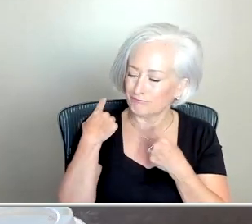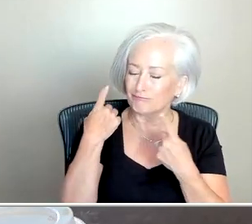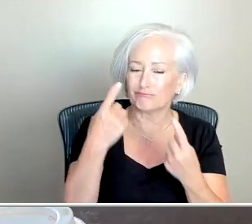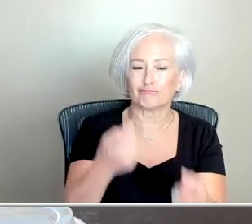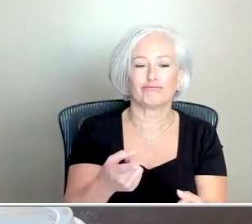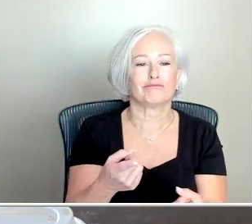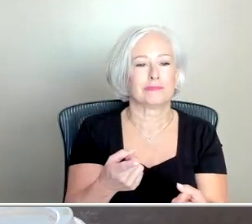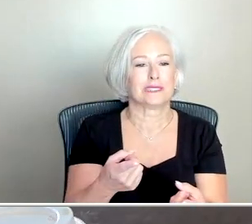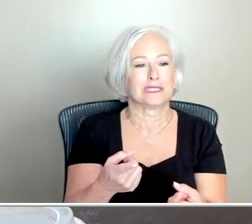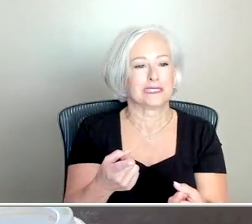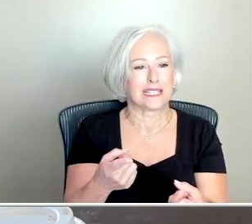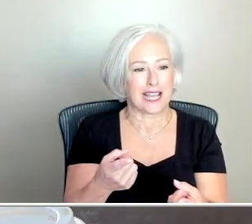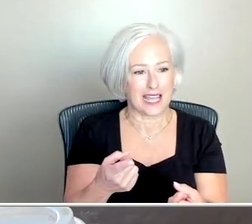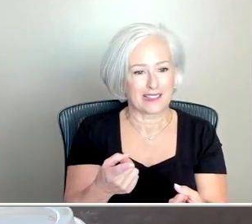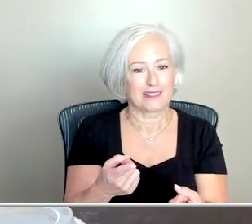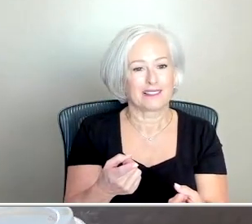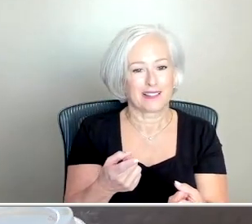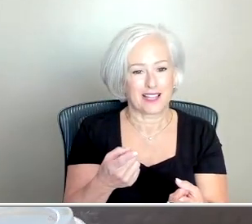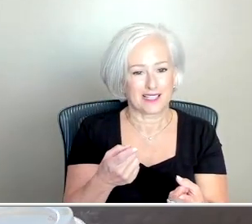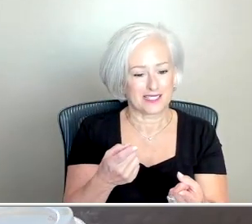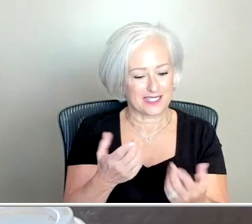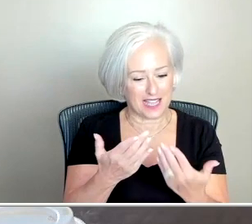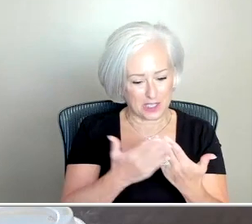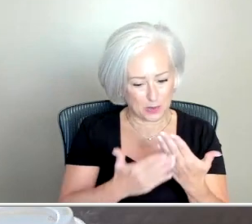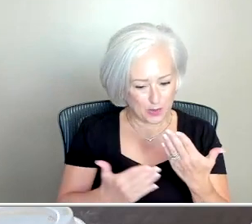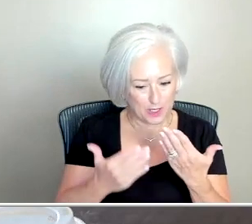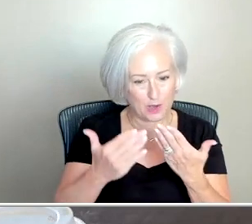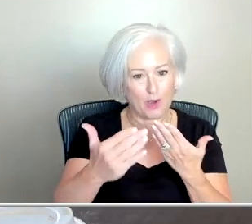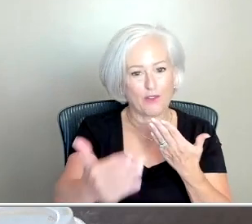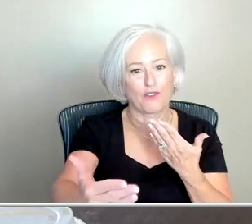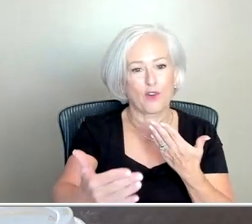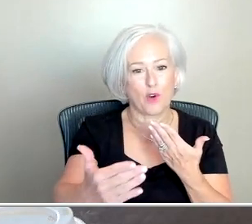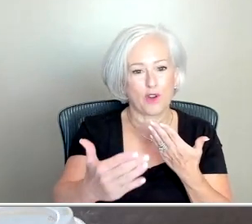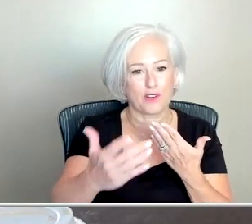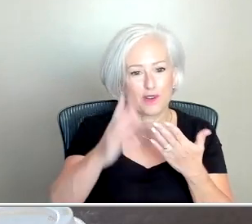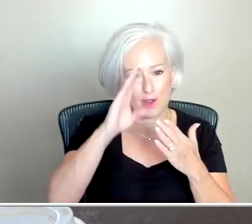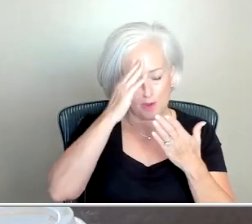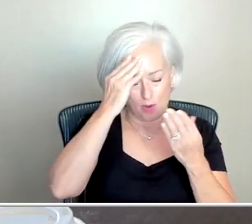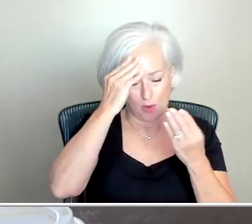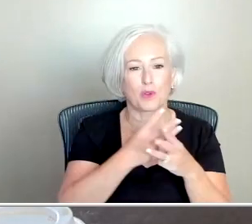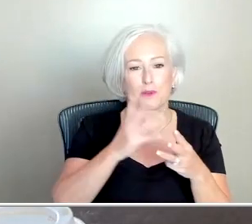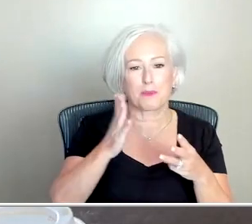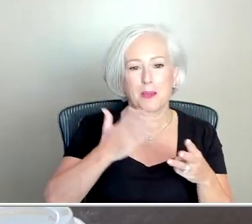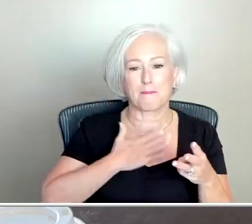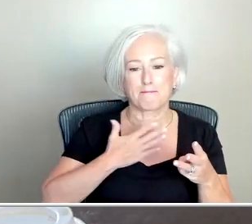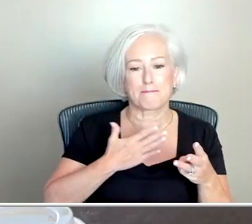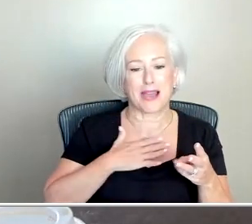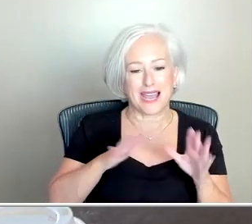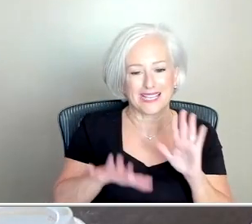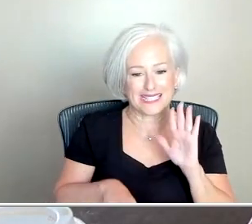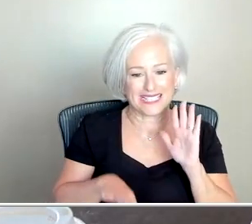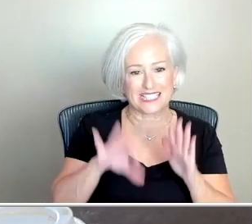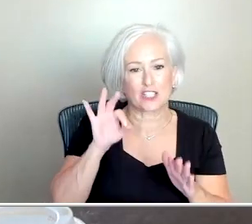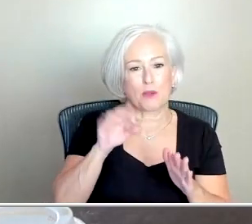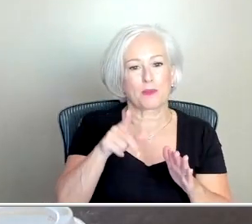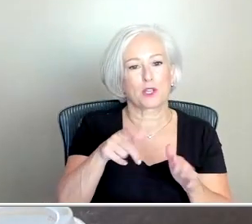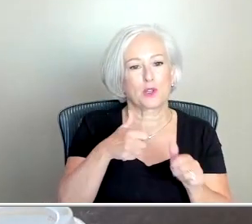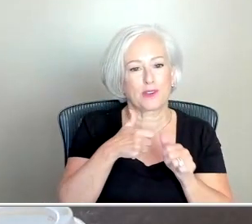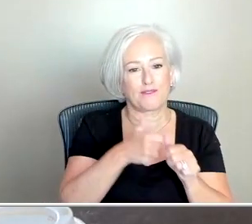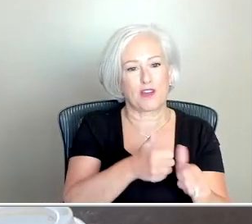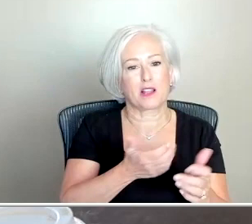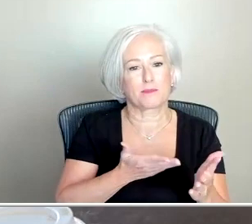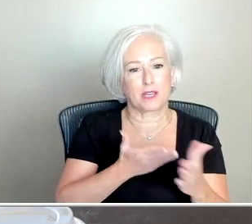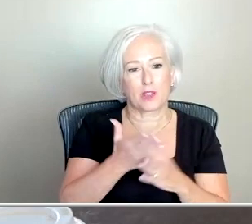we go forward as I try to bring this discovery to the world. And you can follow me through Facebook, etc. But